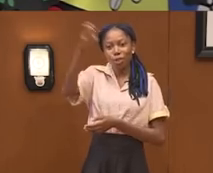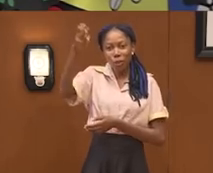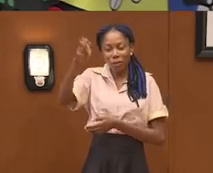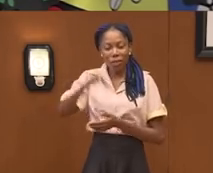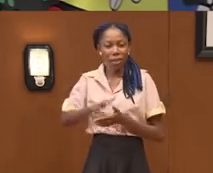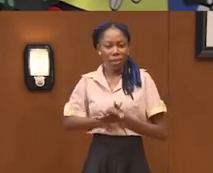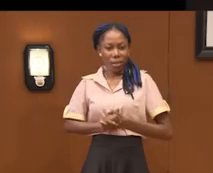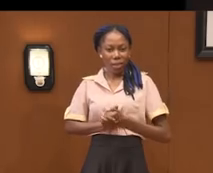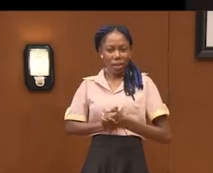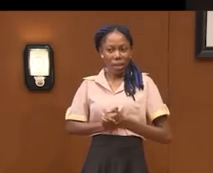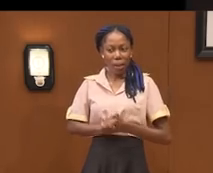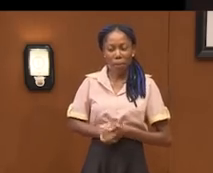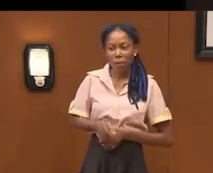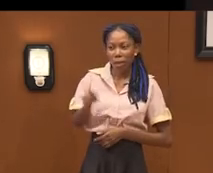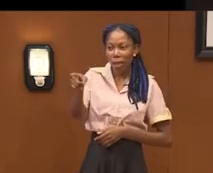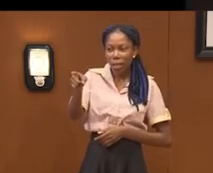for him now. So what happened?